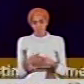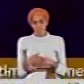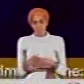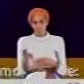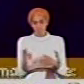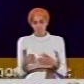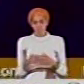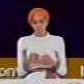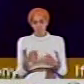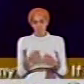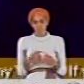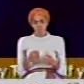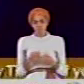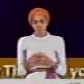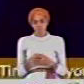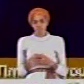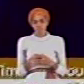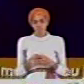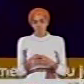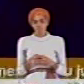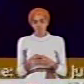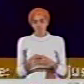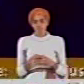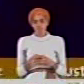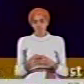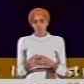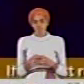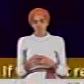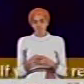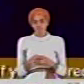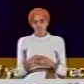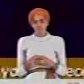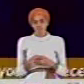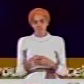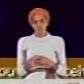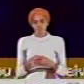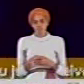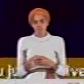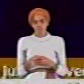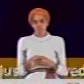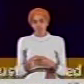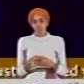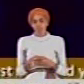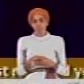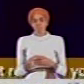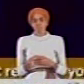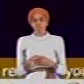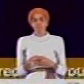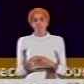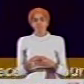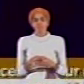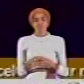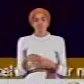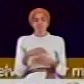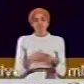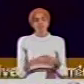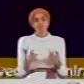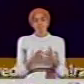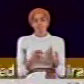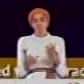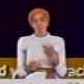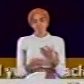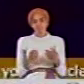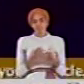test. I was told that my sugar level was high and that there was cholesterol. And after the crusade, I went back to